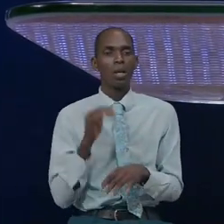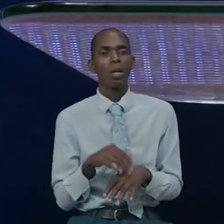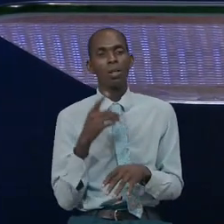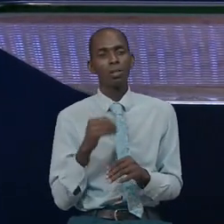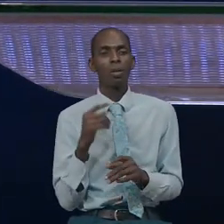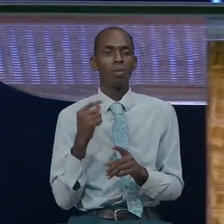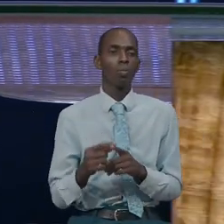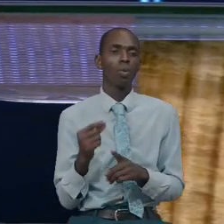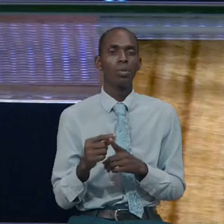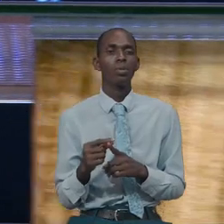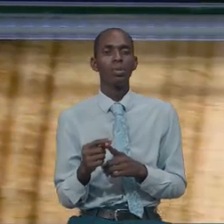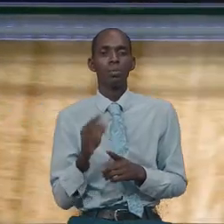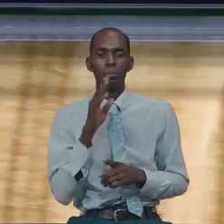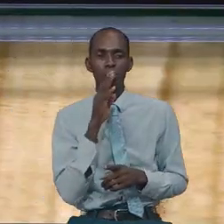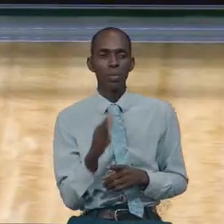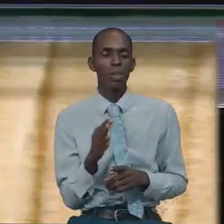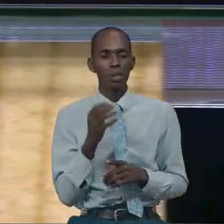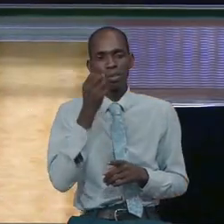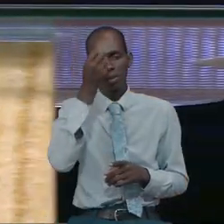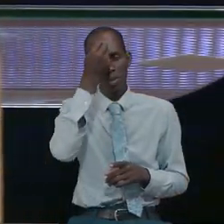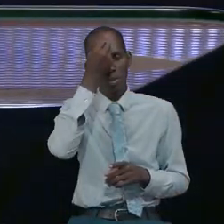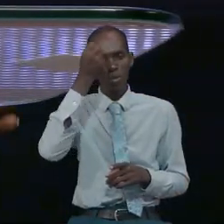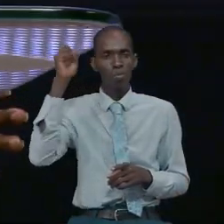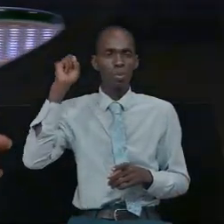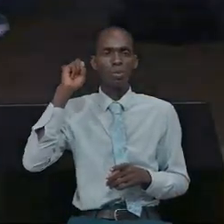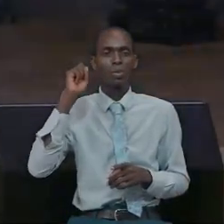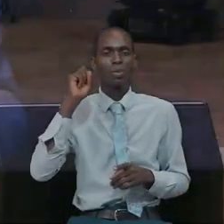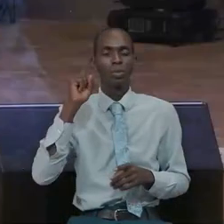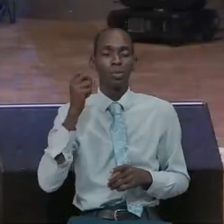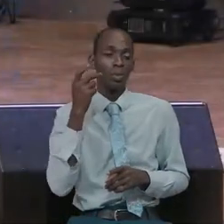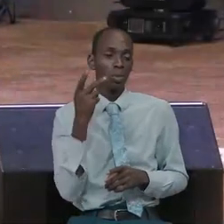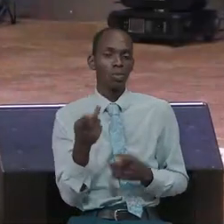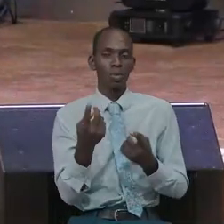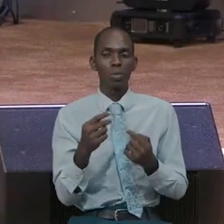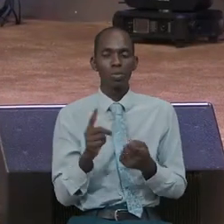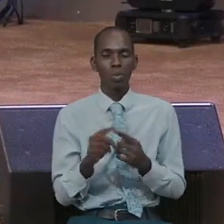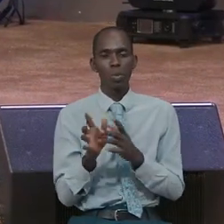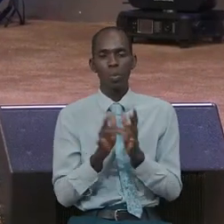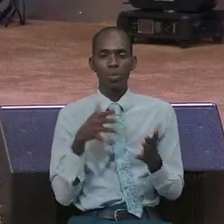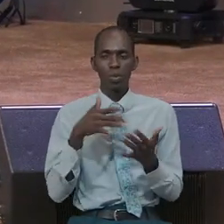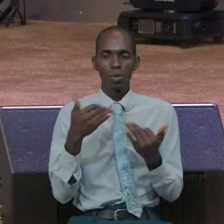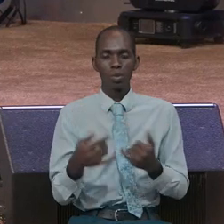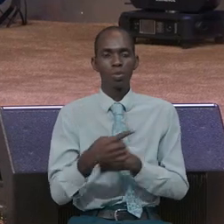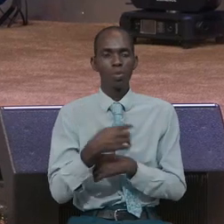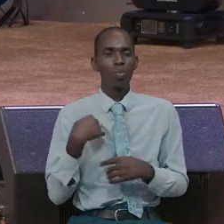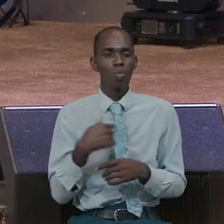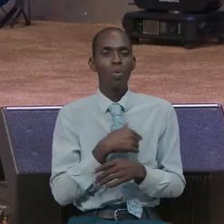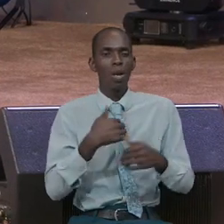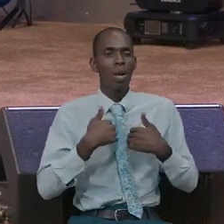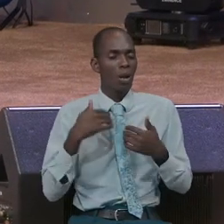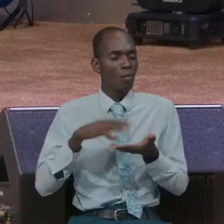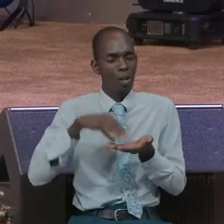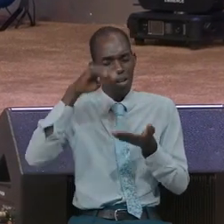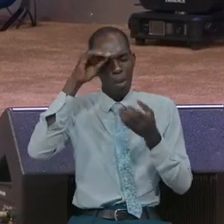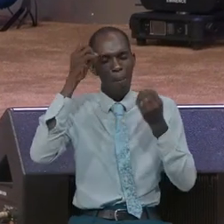word, being disobedient. We have come to the Bible study today, and we have heard a lot. What is